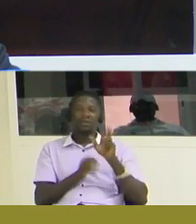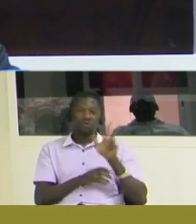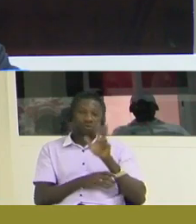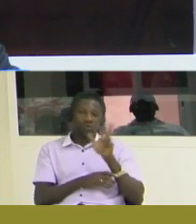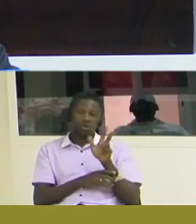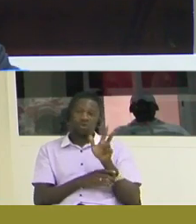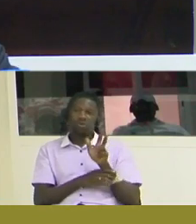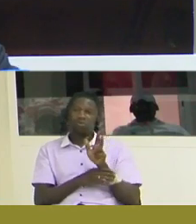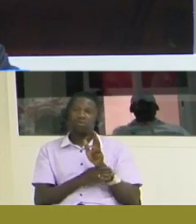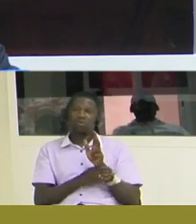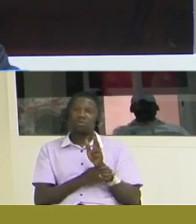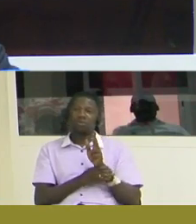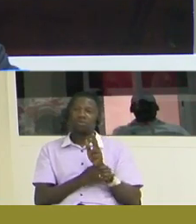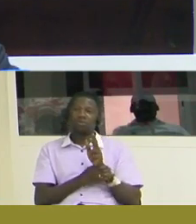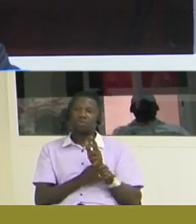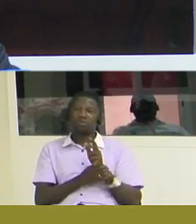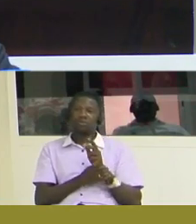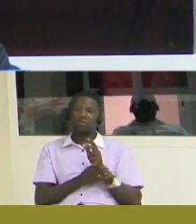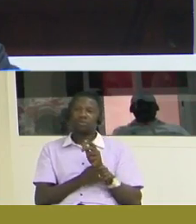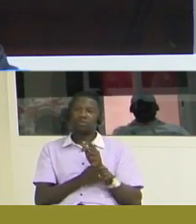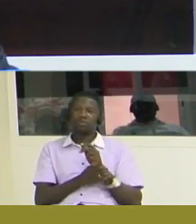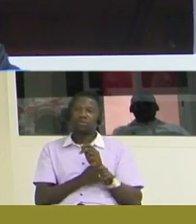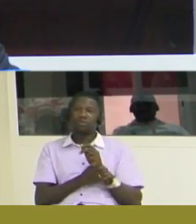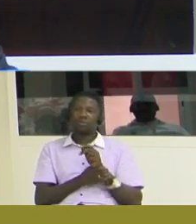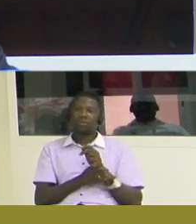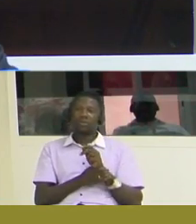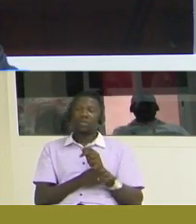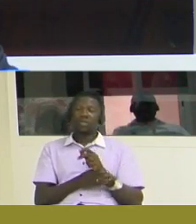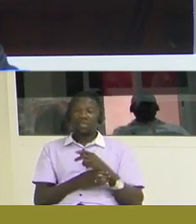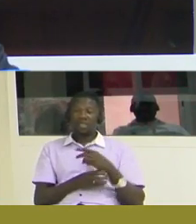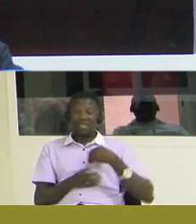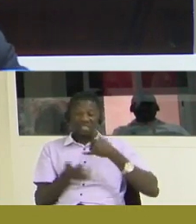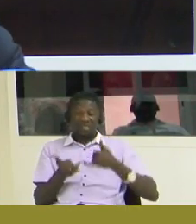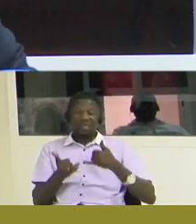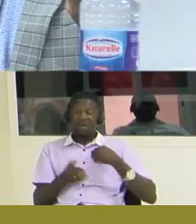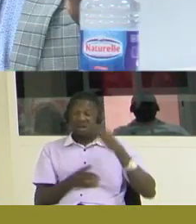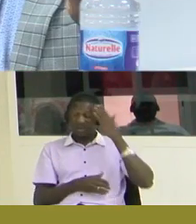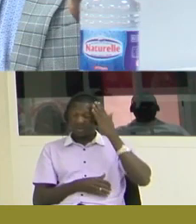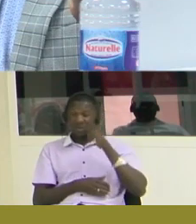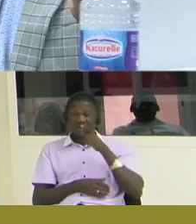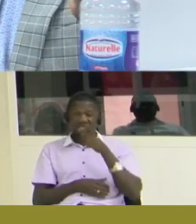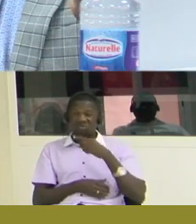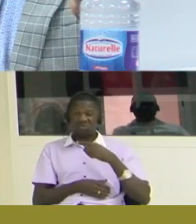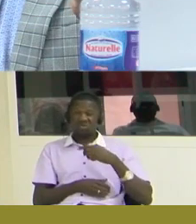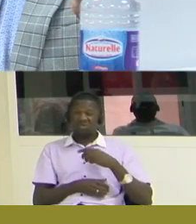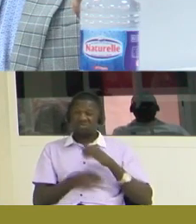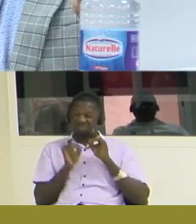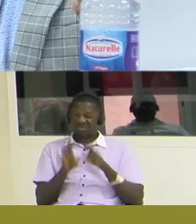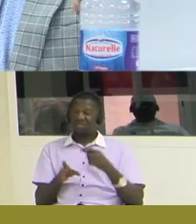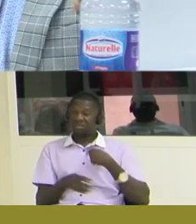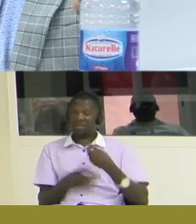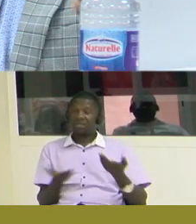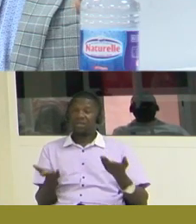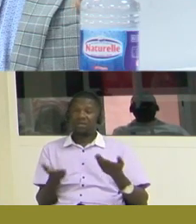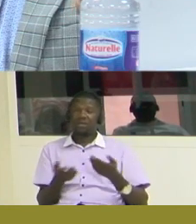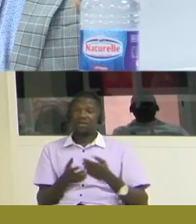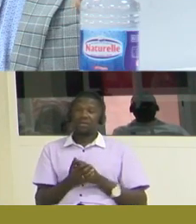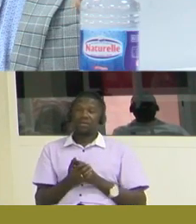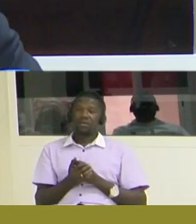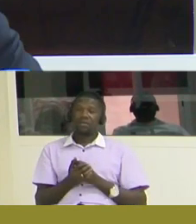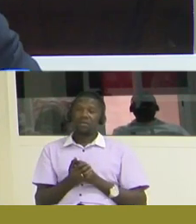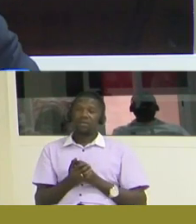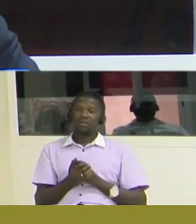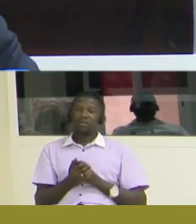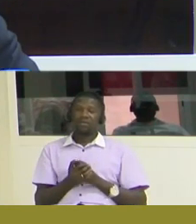body when you were a dongle Udupi a military